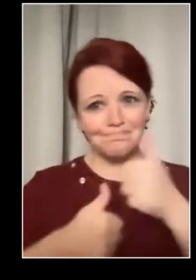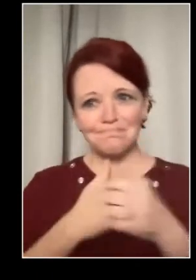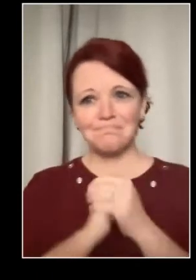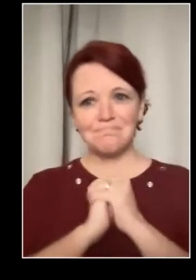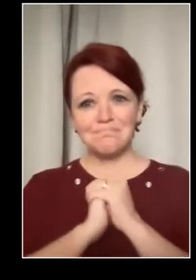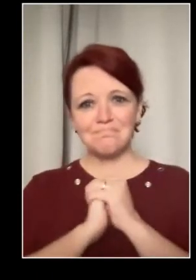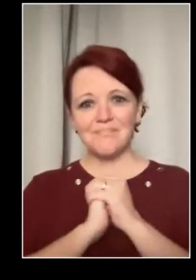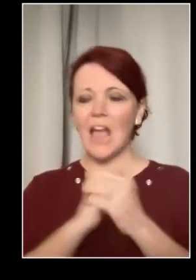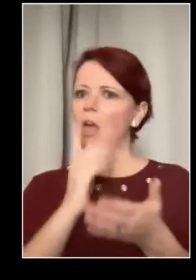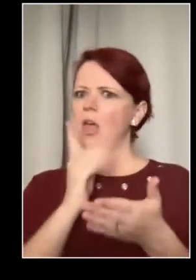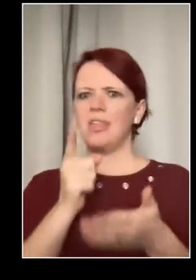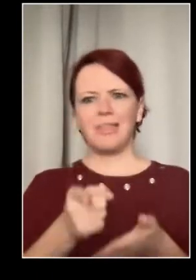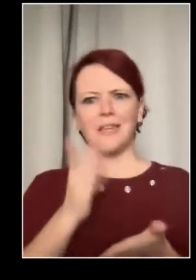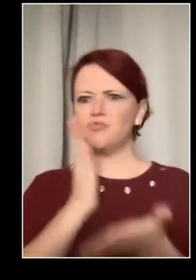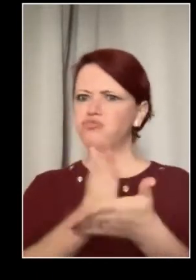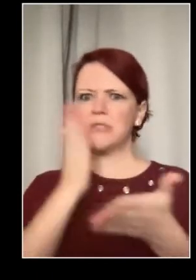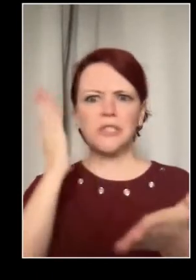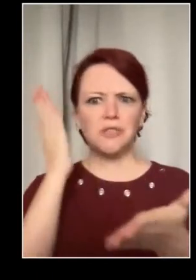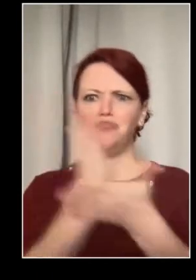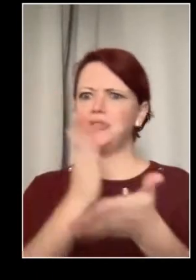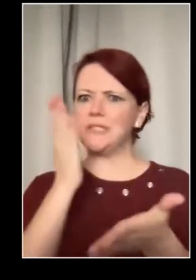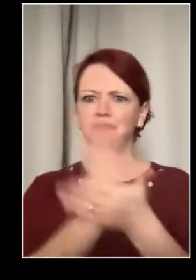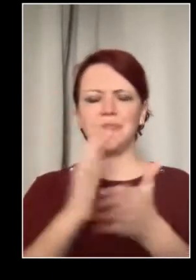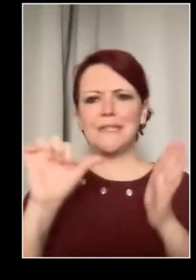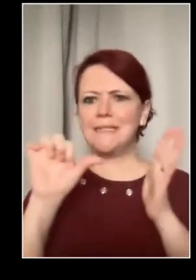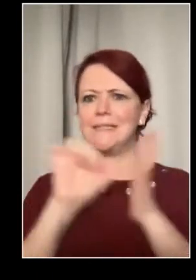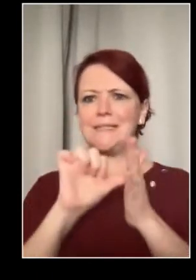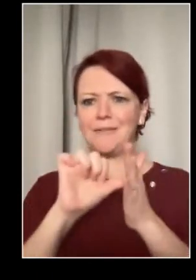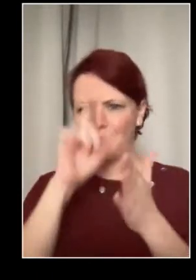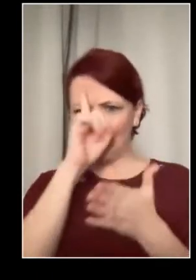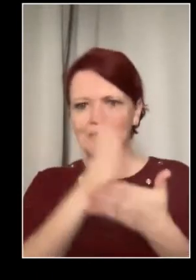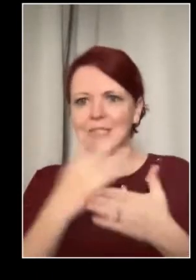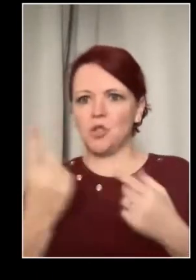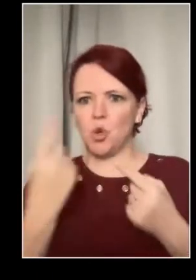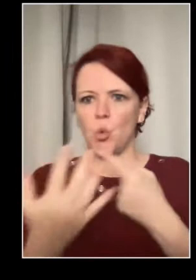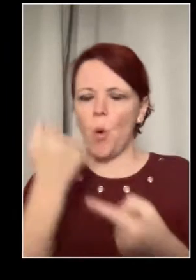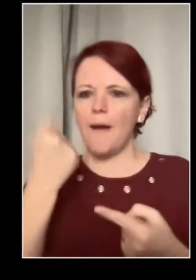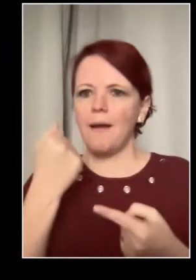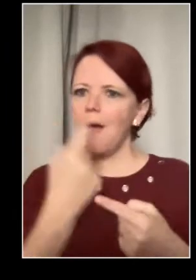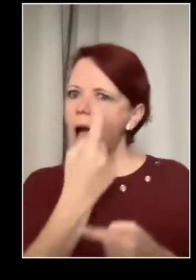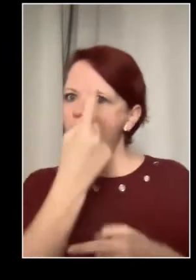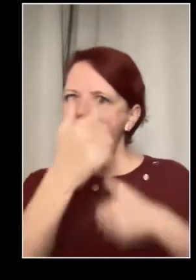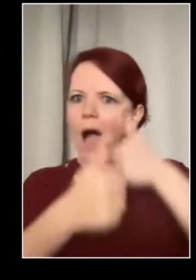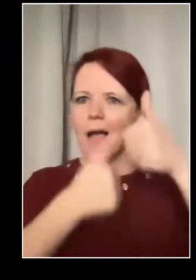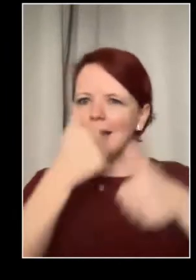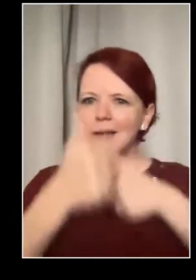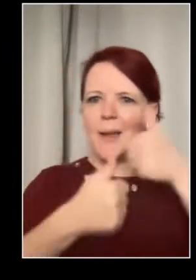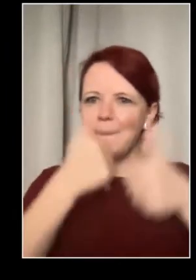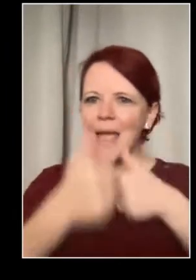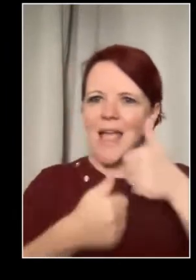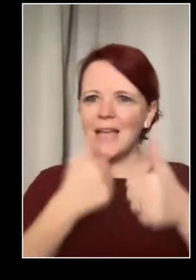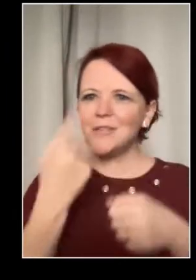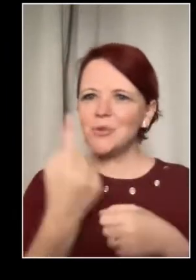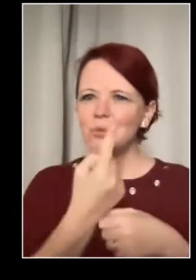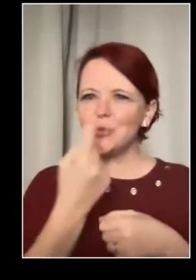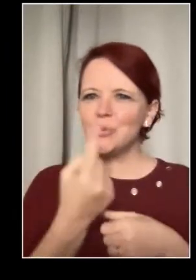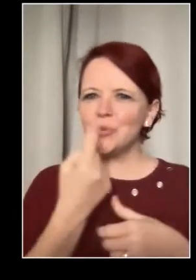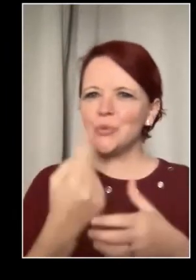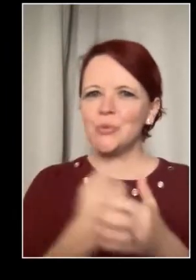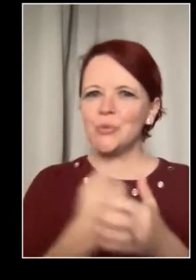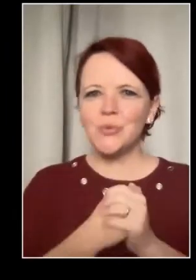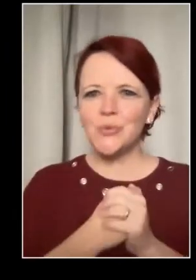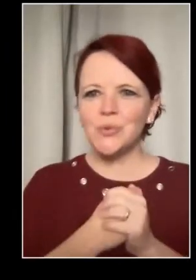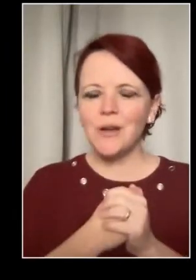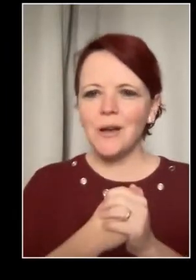very tough decisions and the judges wanted to highly commend someone else, and that is the makers of my fizzy drink, Coca-Cola,